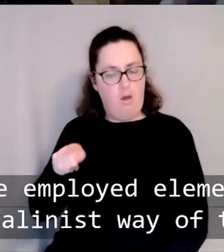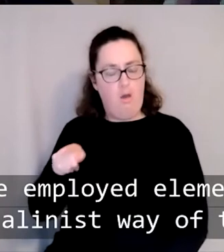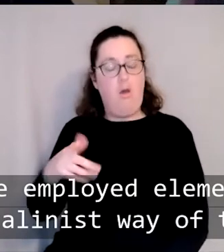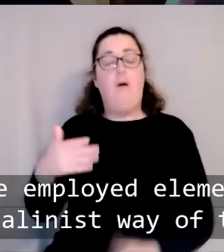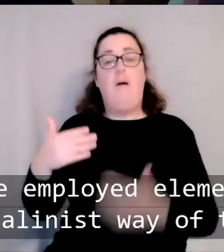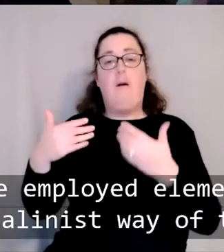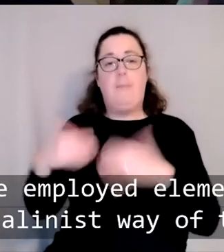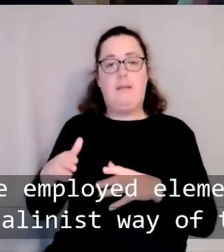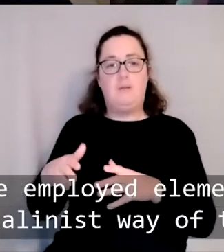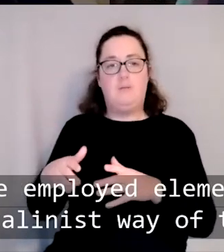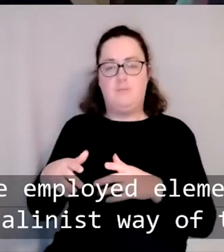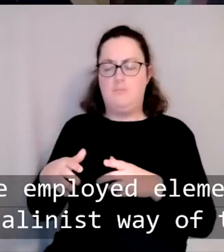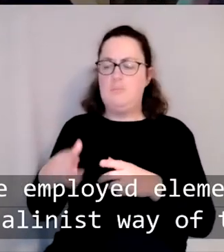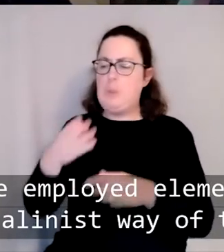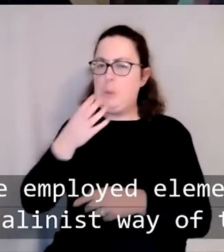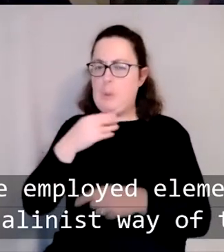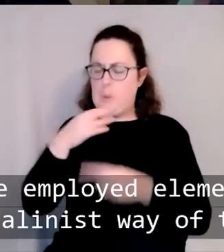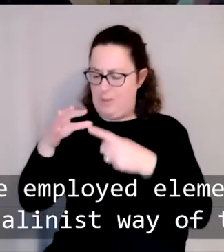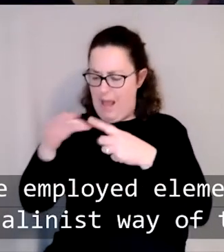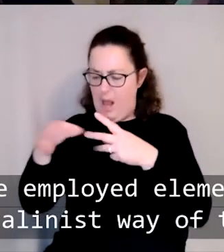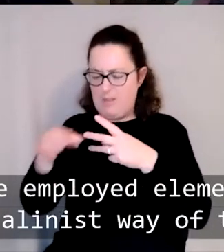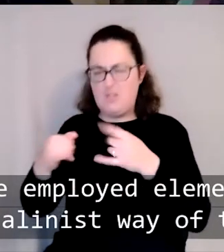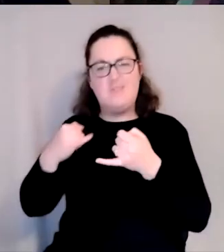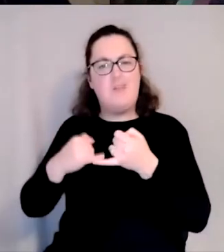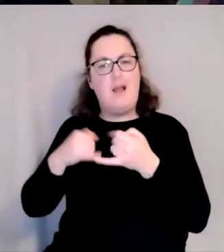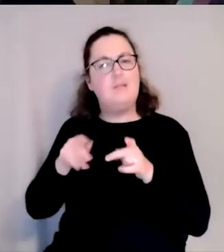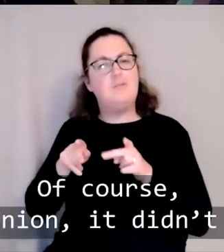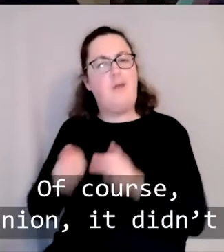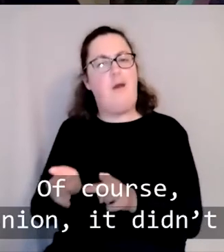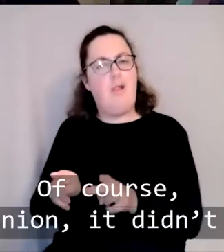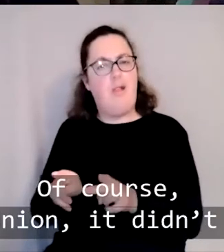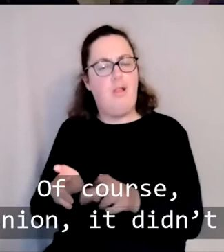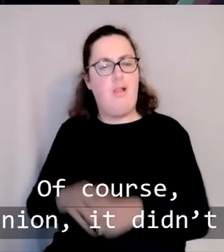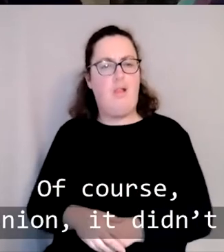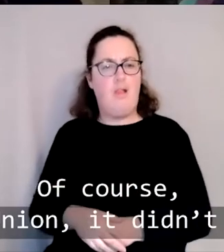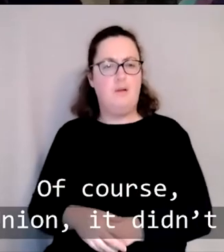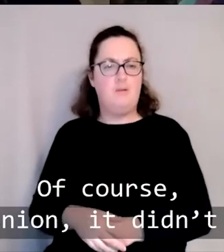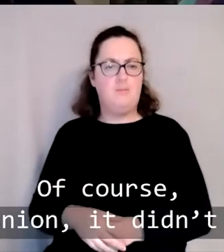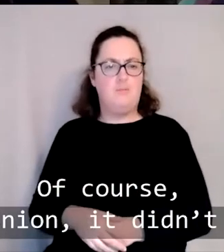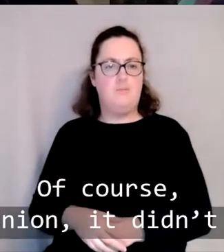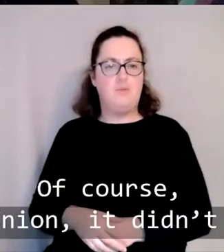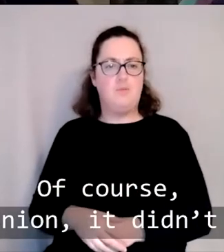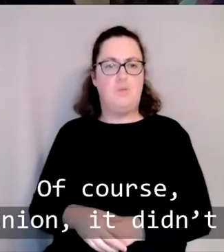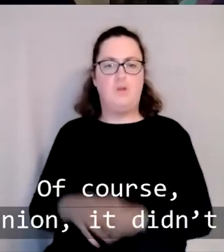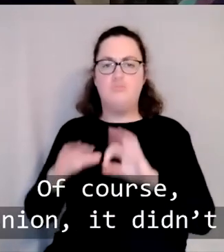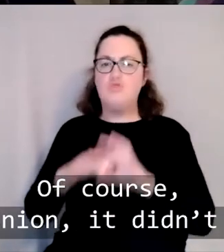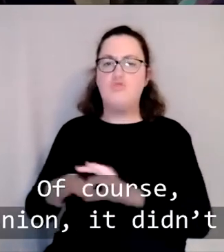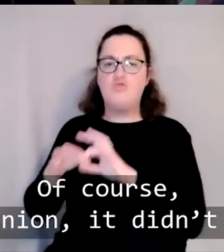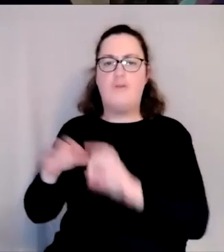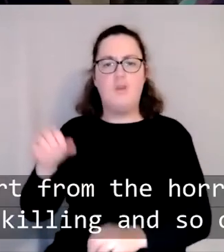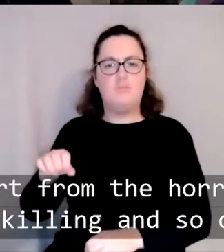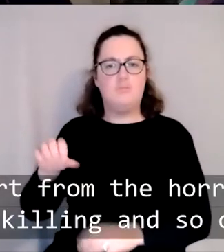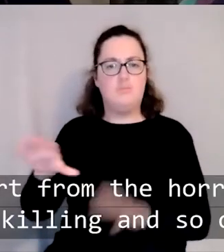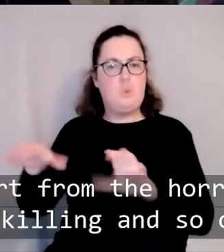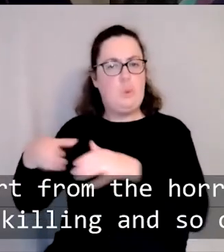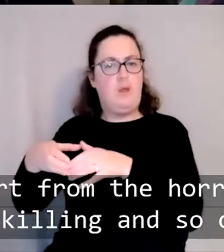employed, elements of the kind of Stalinist way of thinking. But of course, in Soviet Union, it didn't work. I mean,